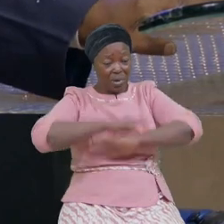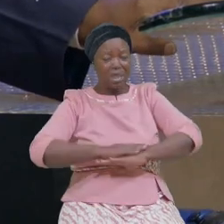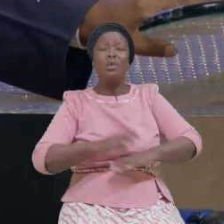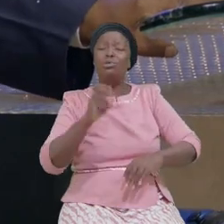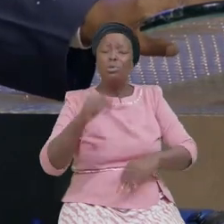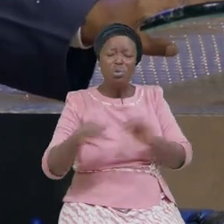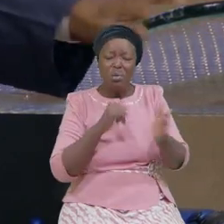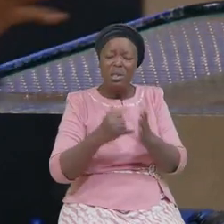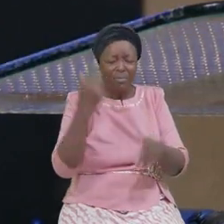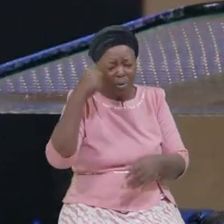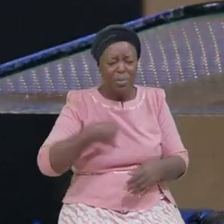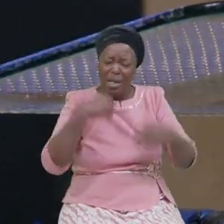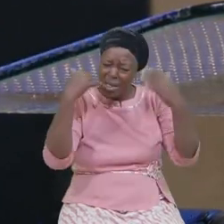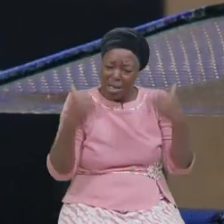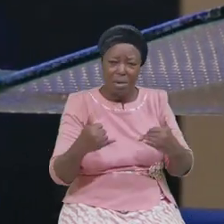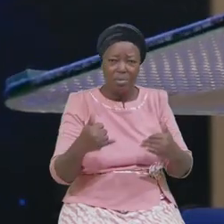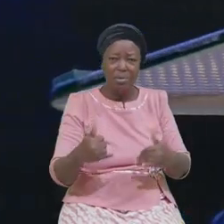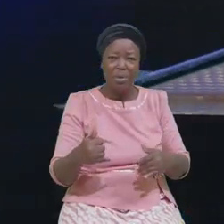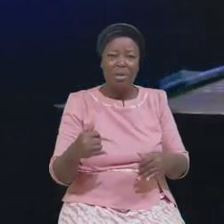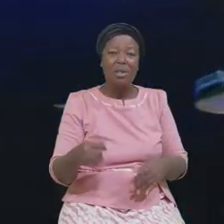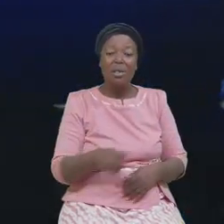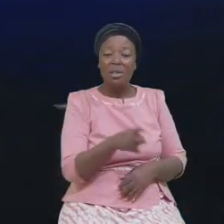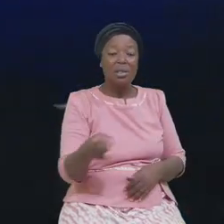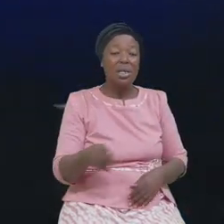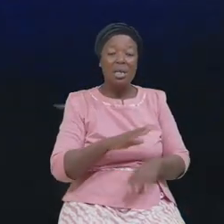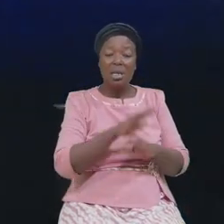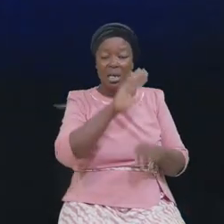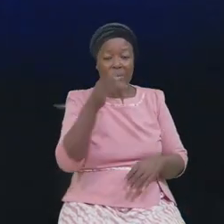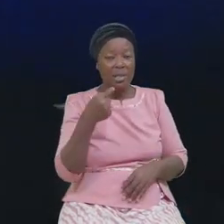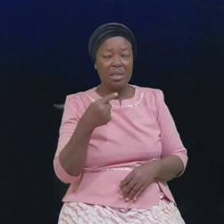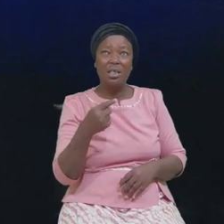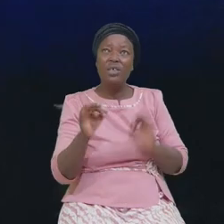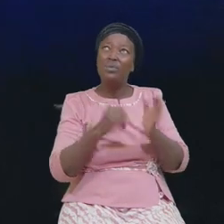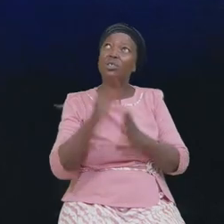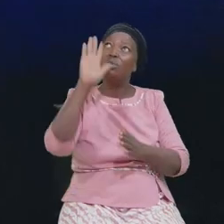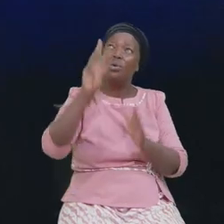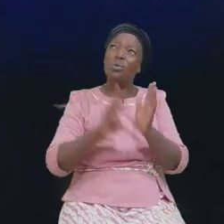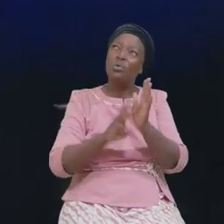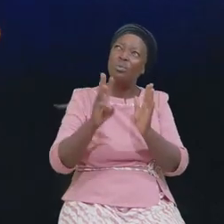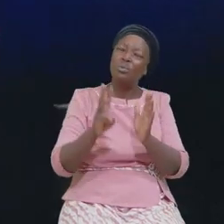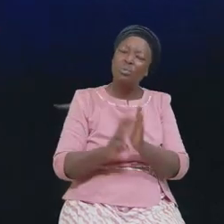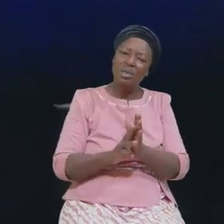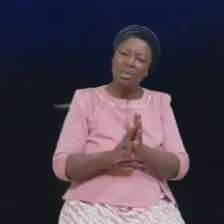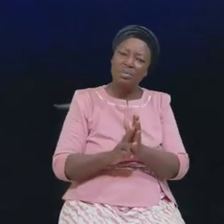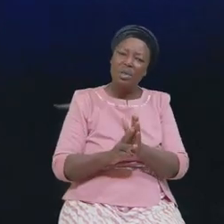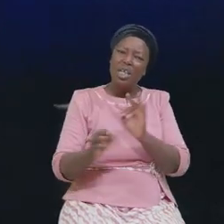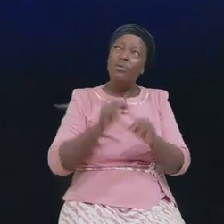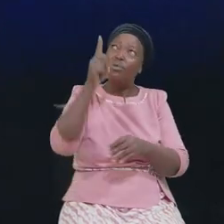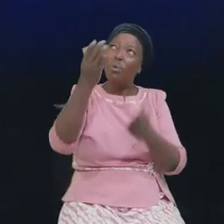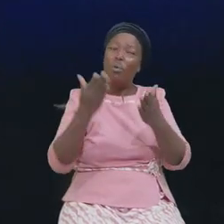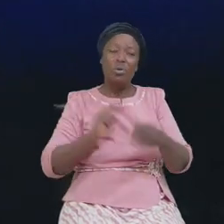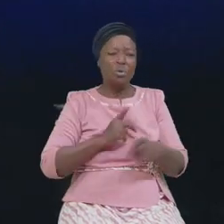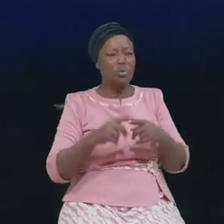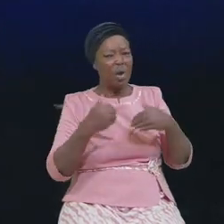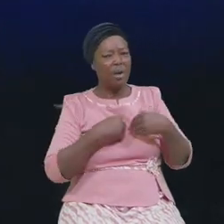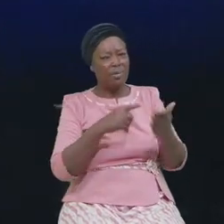do this for me now. They didn't say, if it be thy will, If you want us to have this,